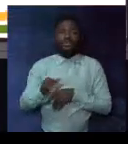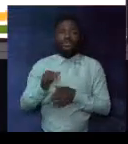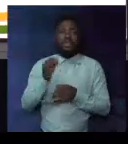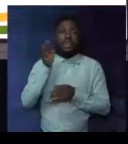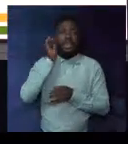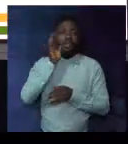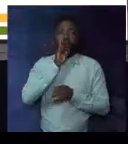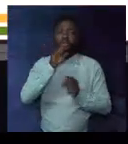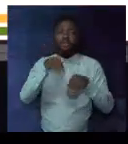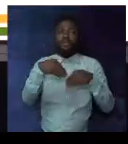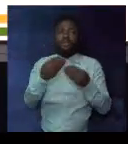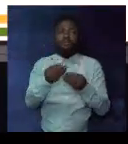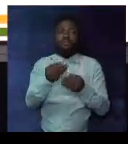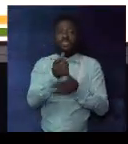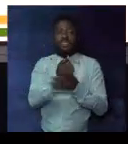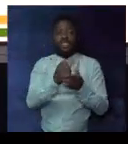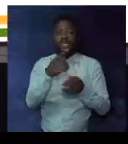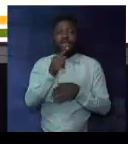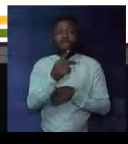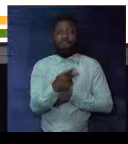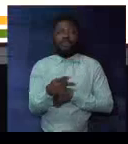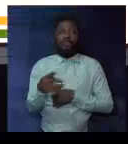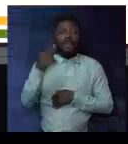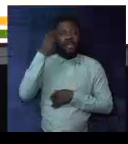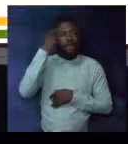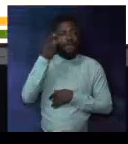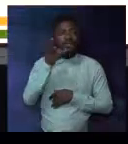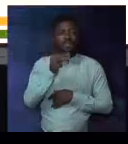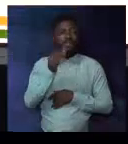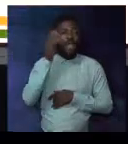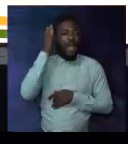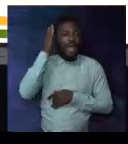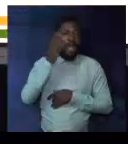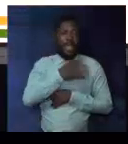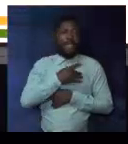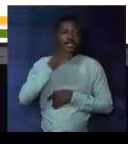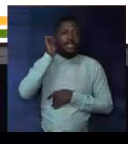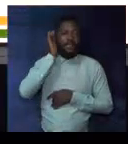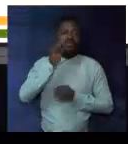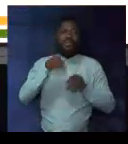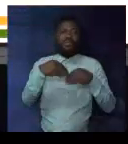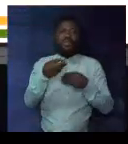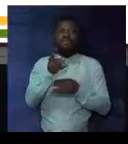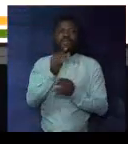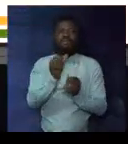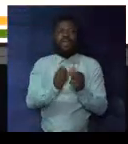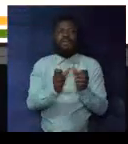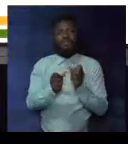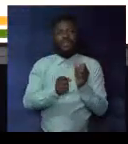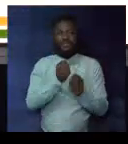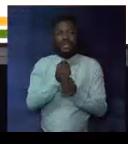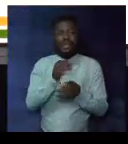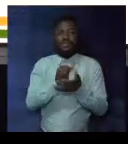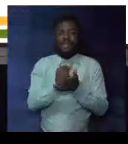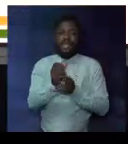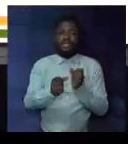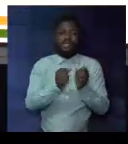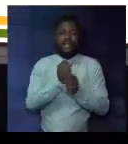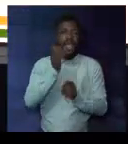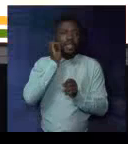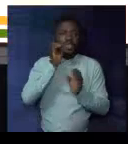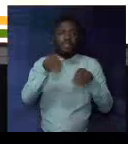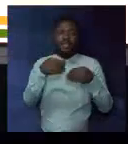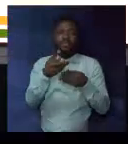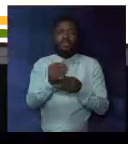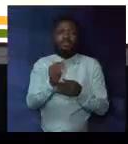that who will be giving them, sharing the properties for them. And he is going to be giving them every year. So that very year,